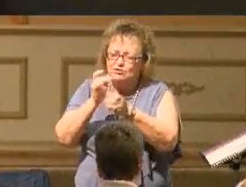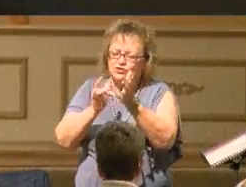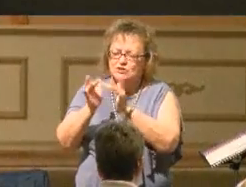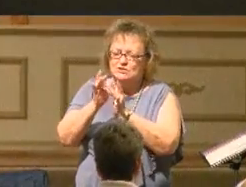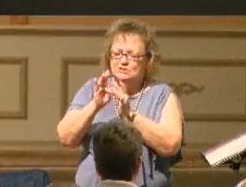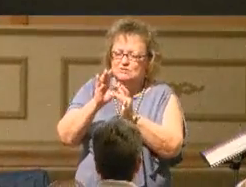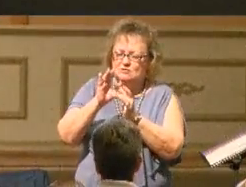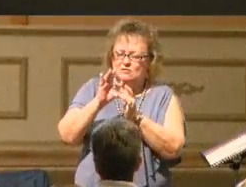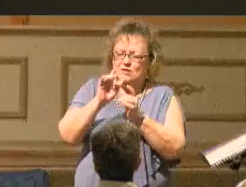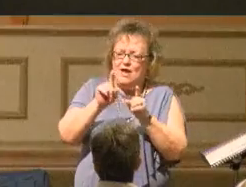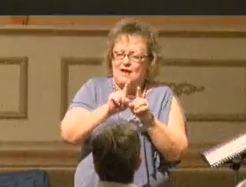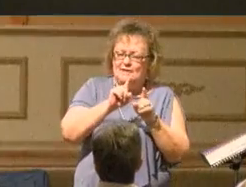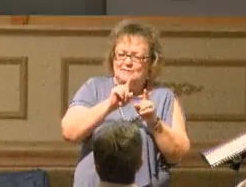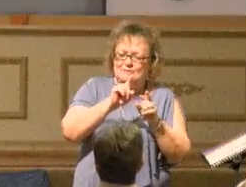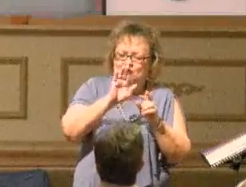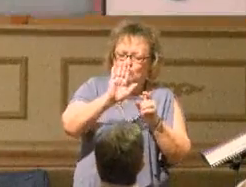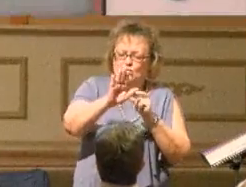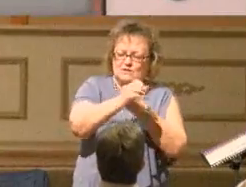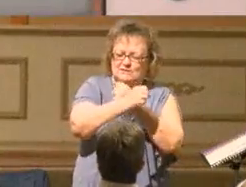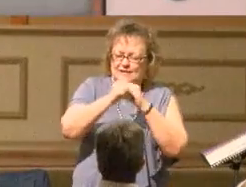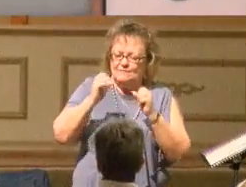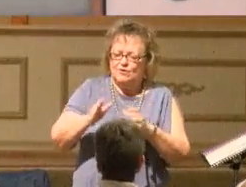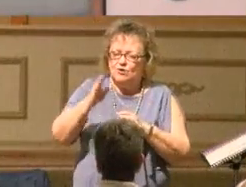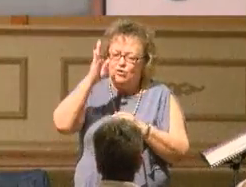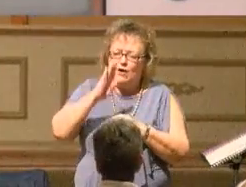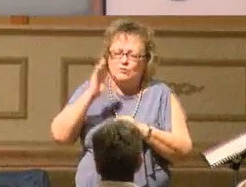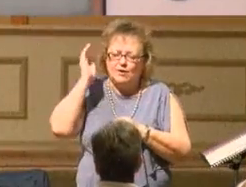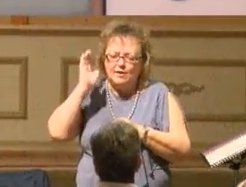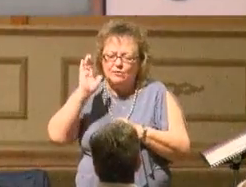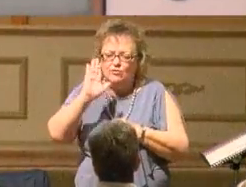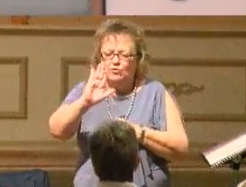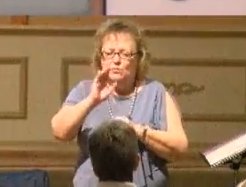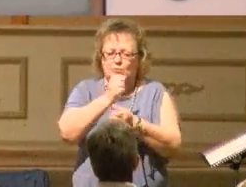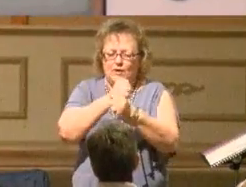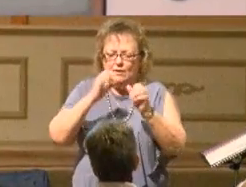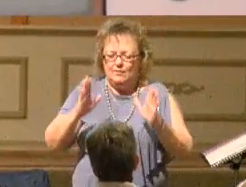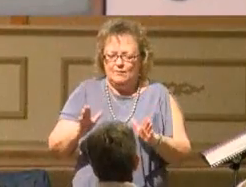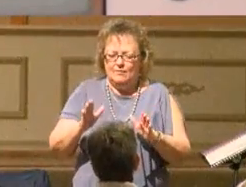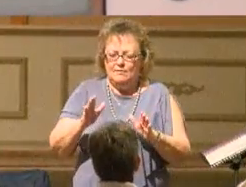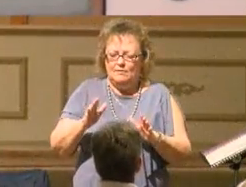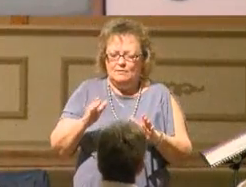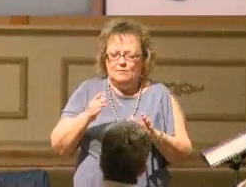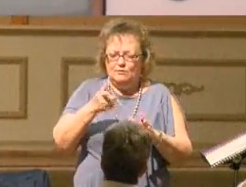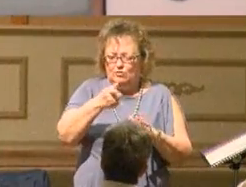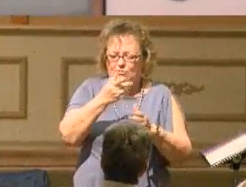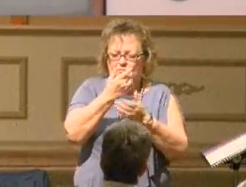your Savior today, as best you know how, God will hear your prayer and he will save your soul.